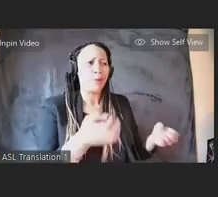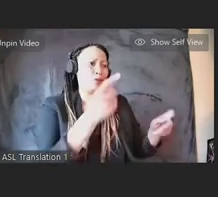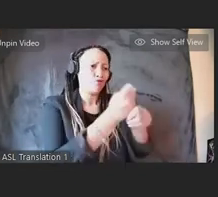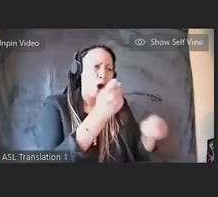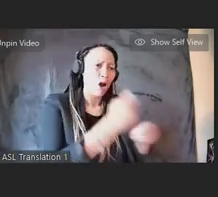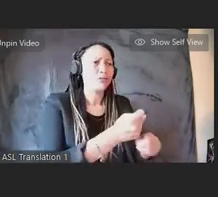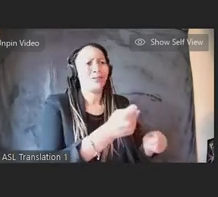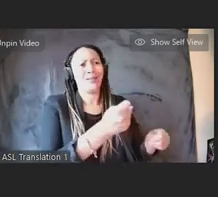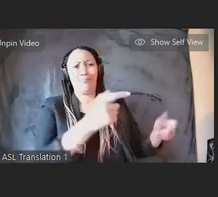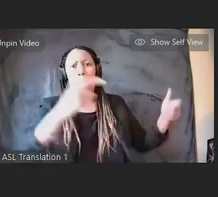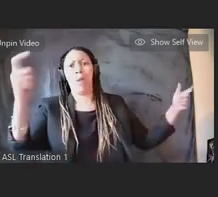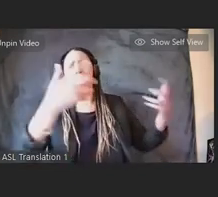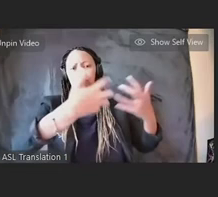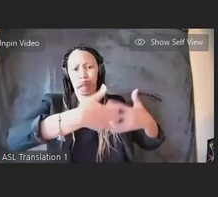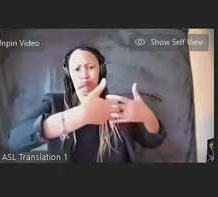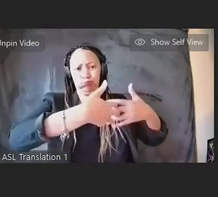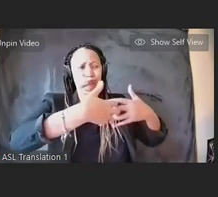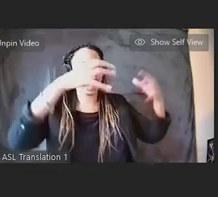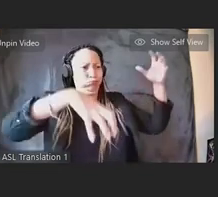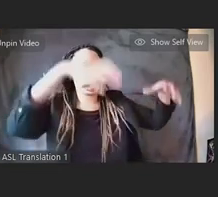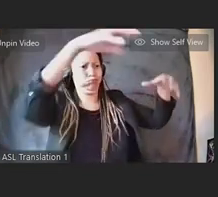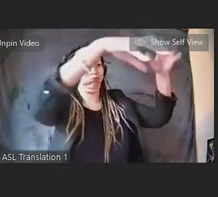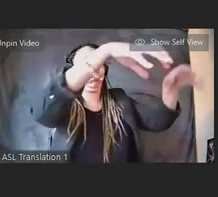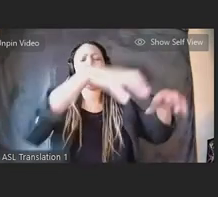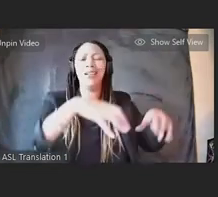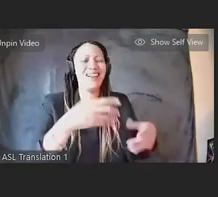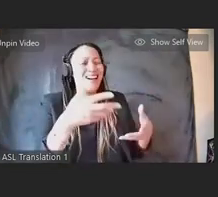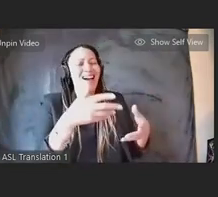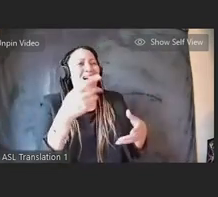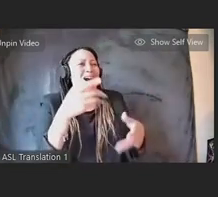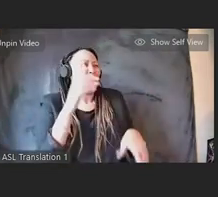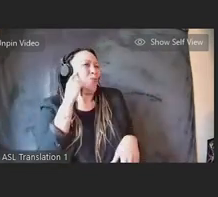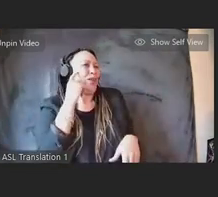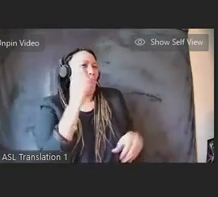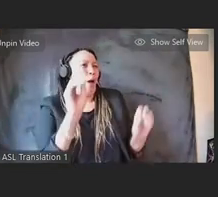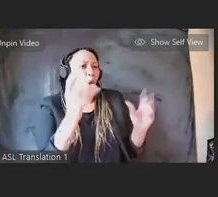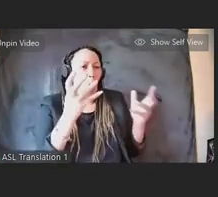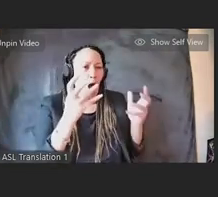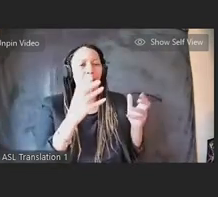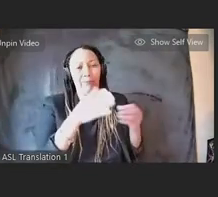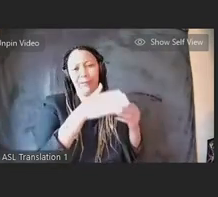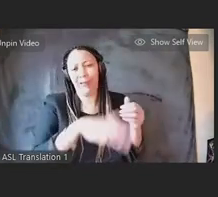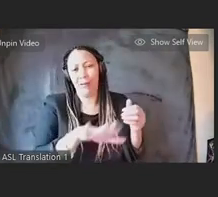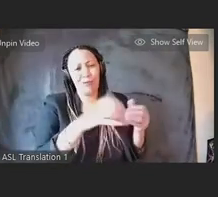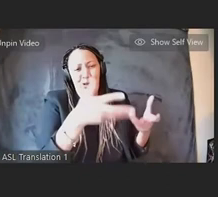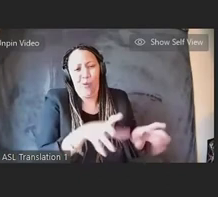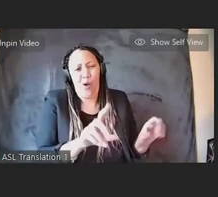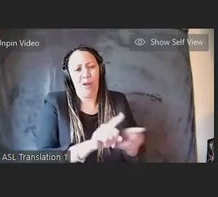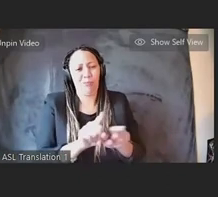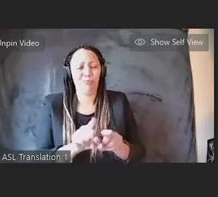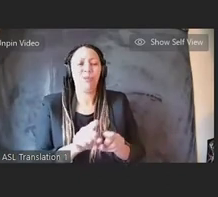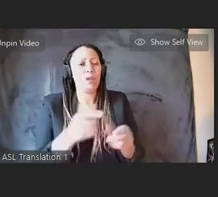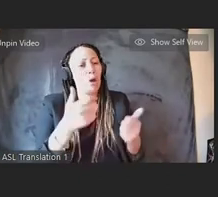are not small pieces of machinery. So I don't think anybody wants that. We don't want it. I think the neighbors want it. So that's why we're